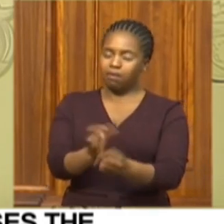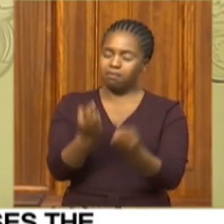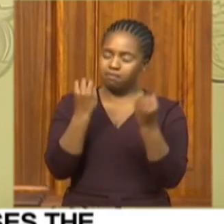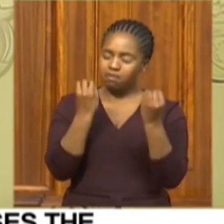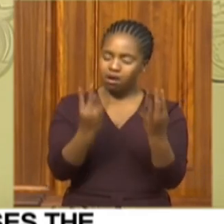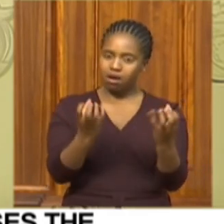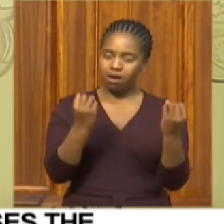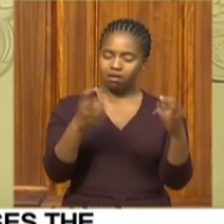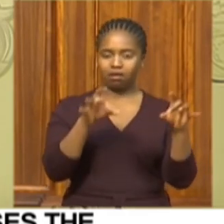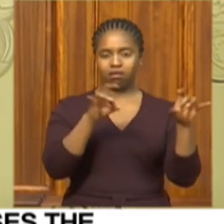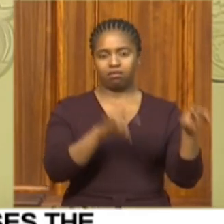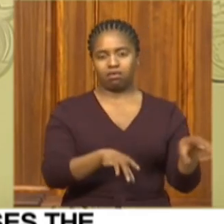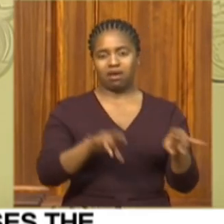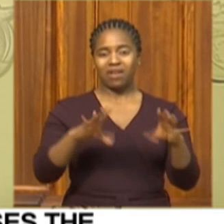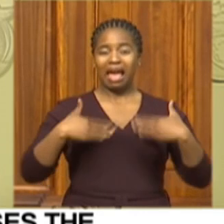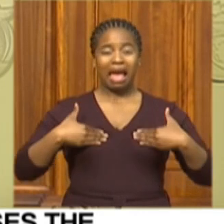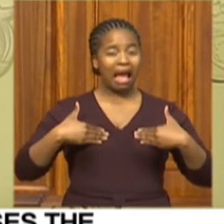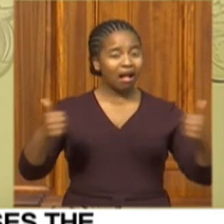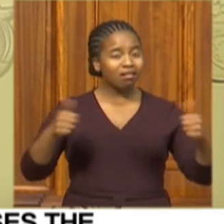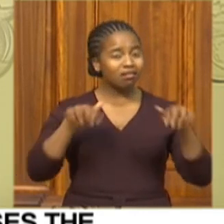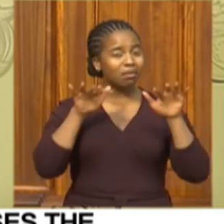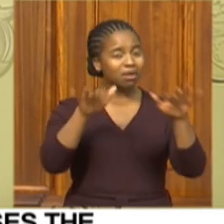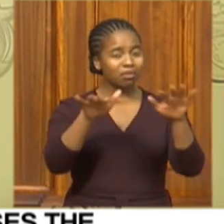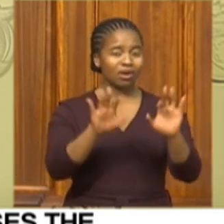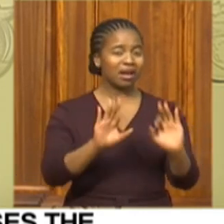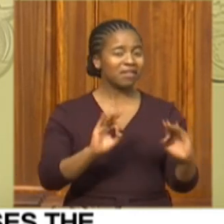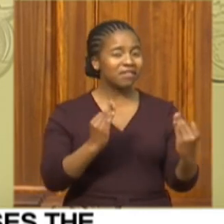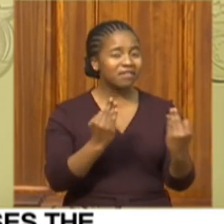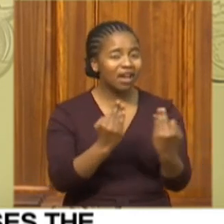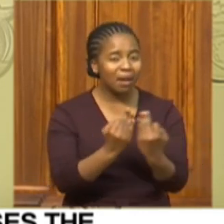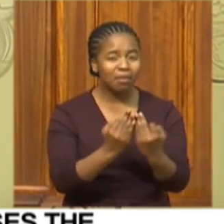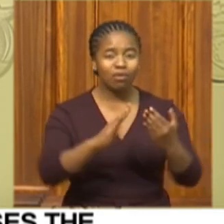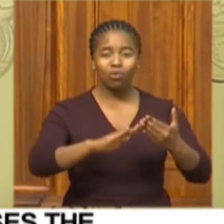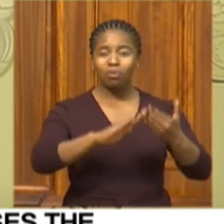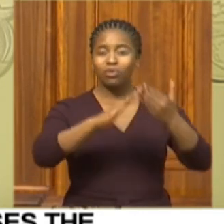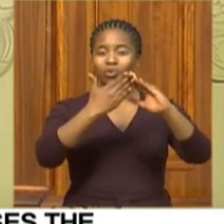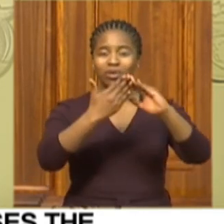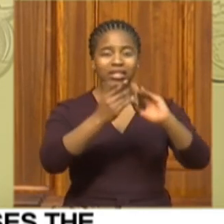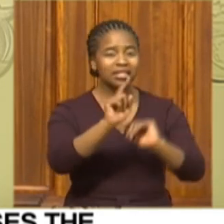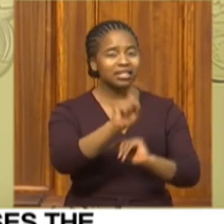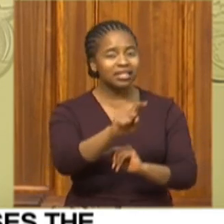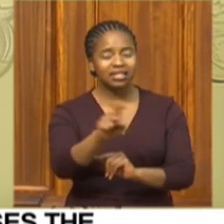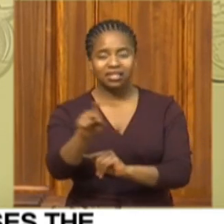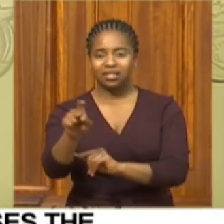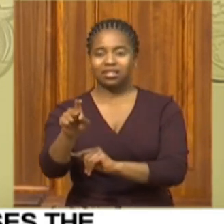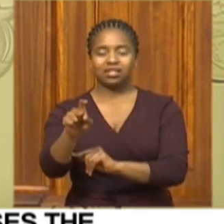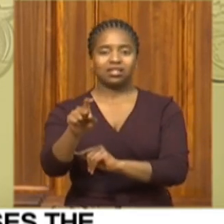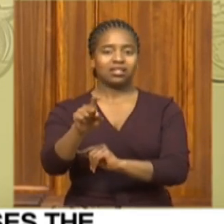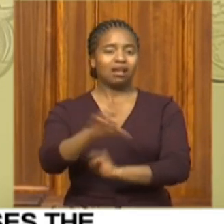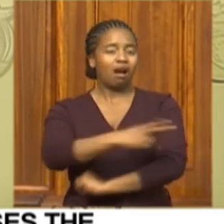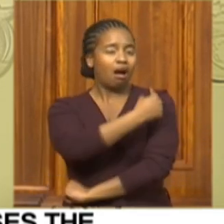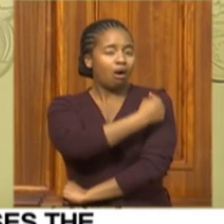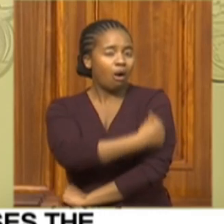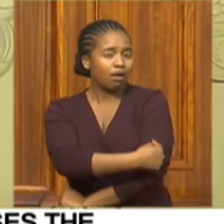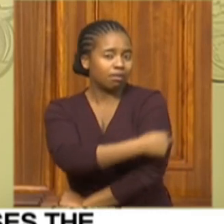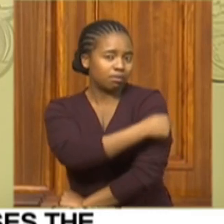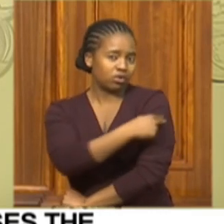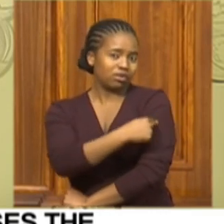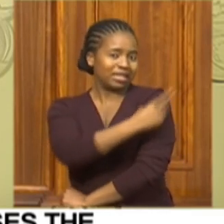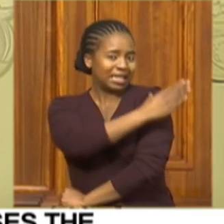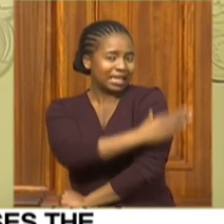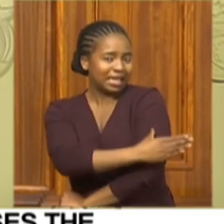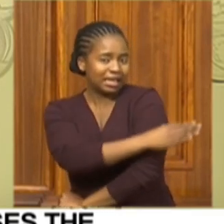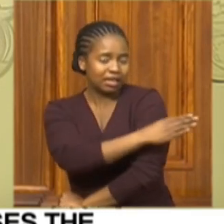the health of our people, on families and communities, on the public health system, on